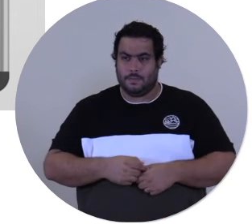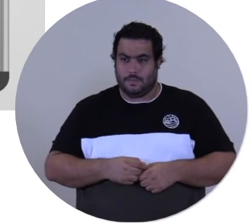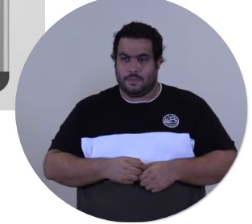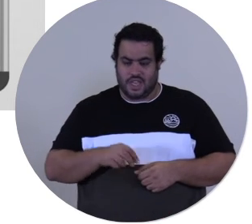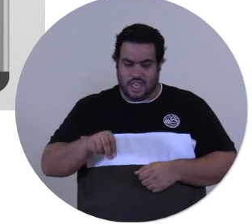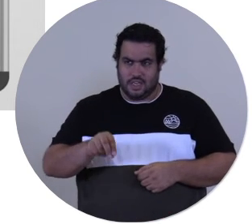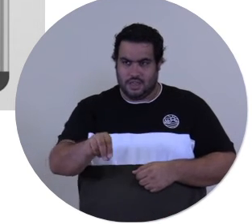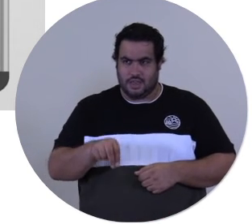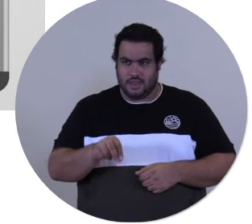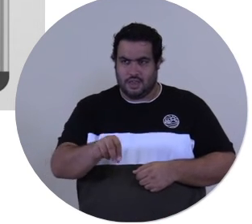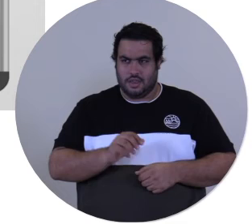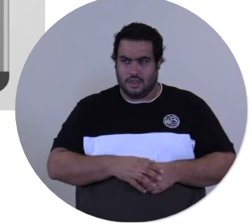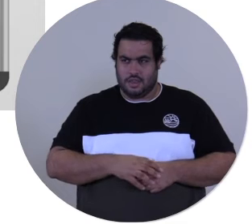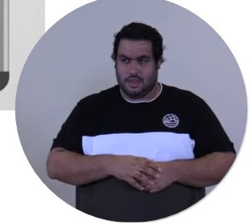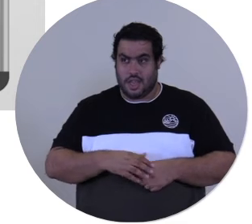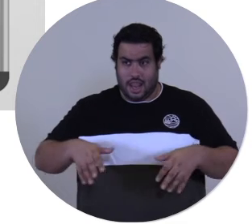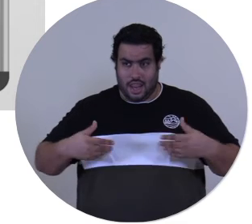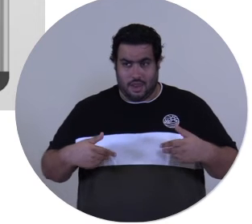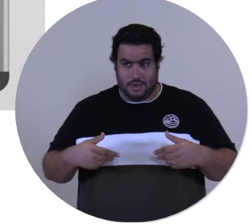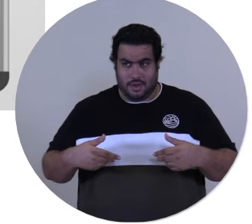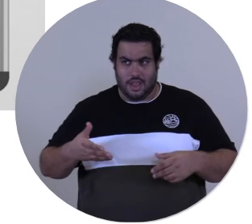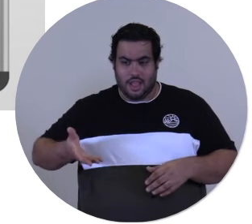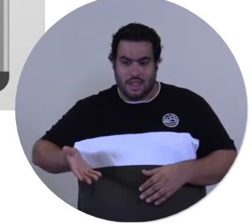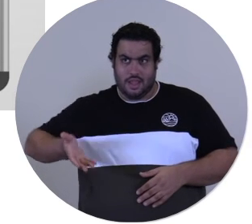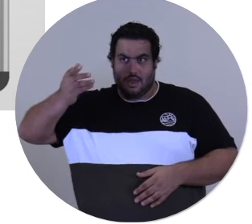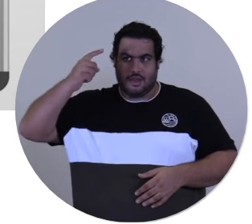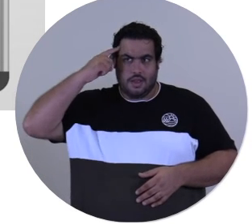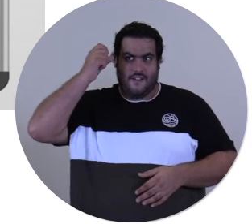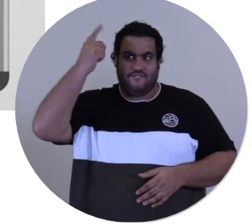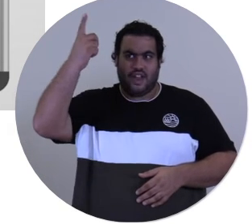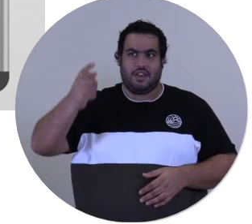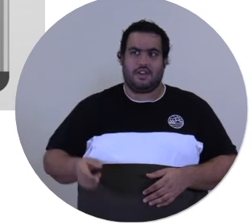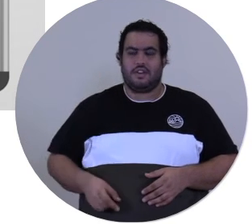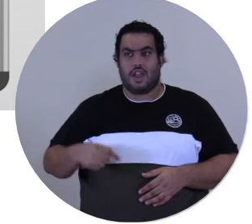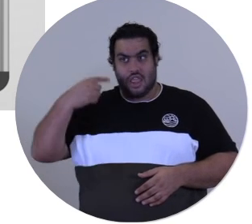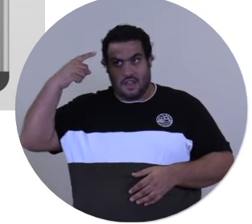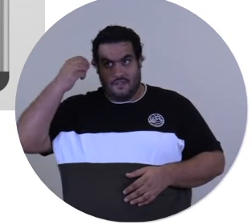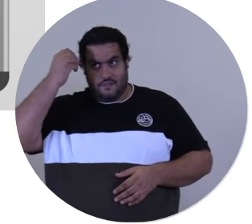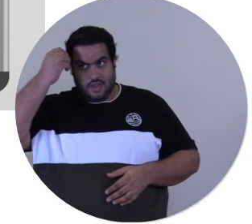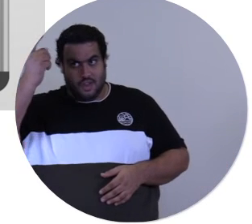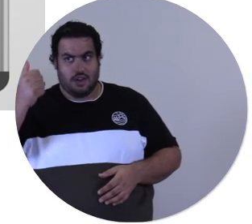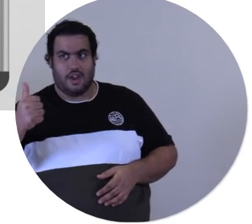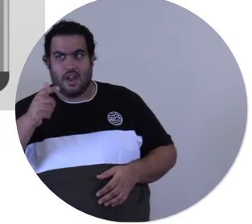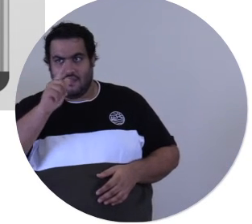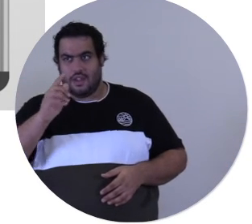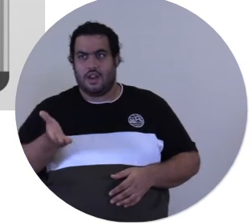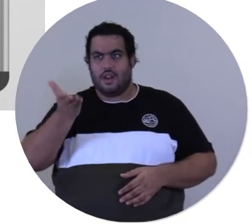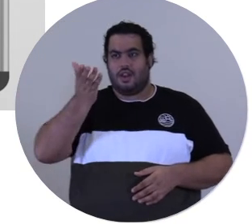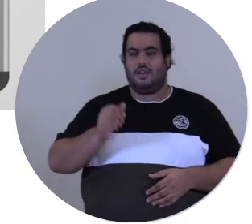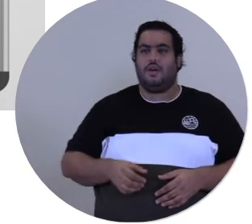position. Example, chess, the game you see in the picture, is one of the games that promotes